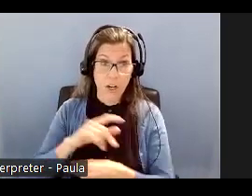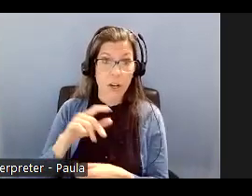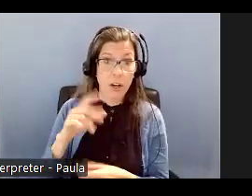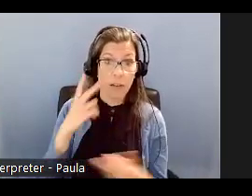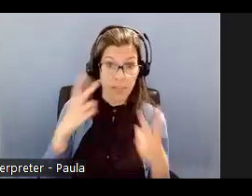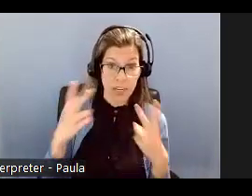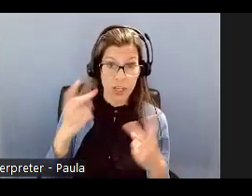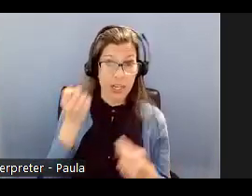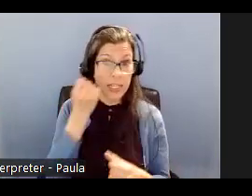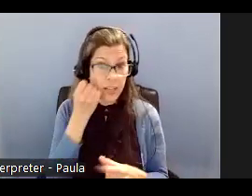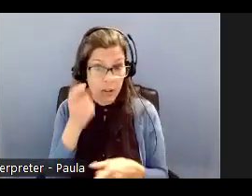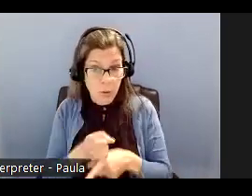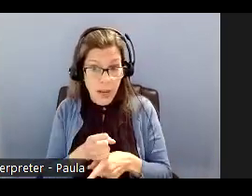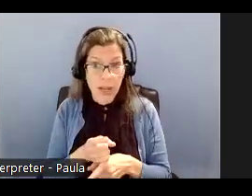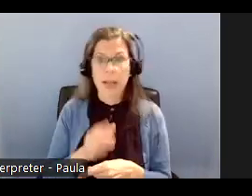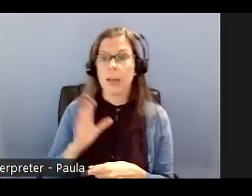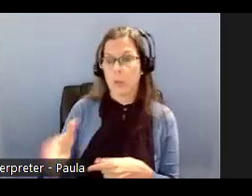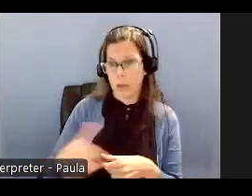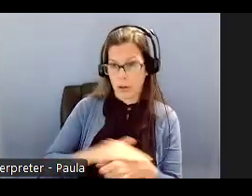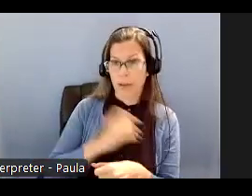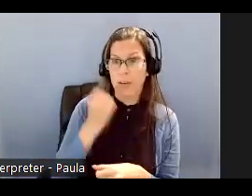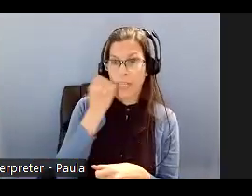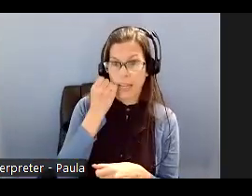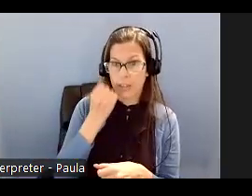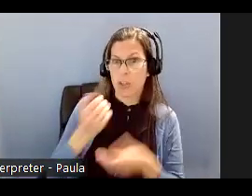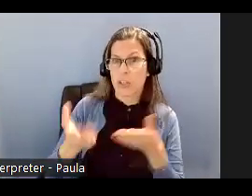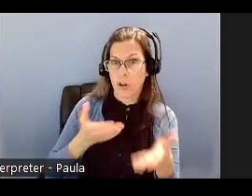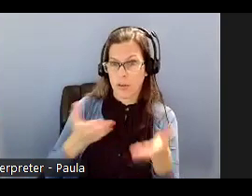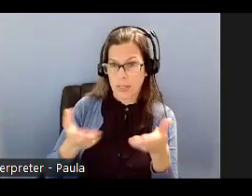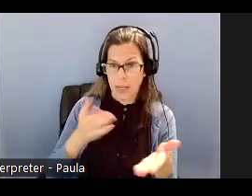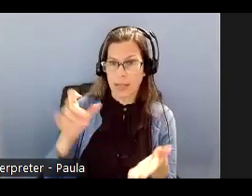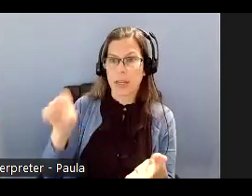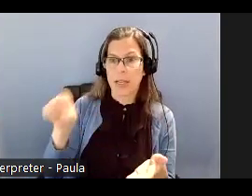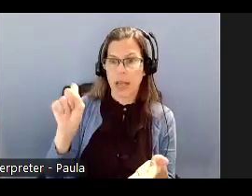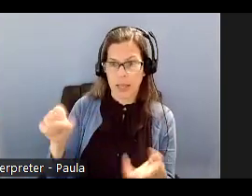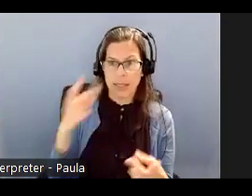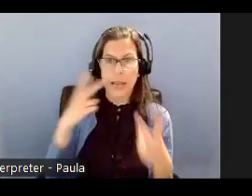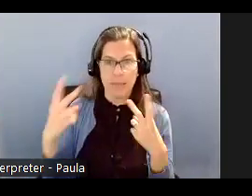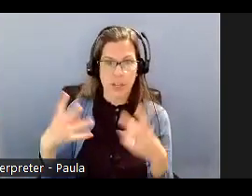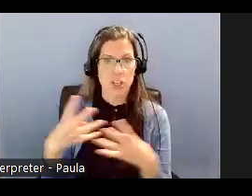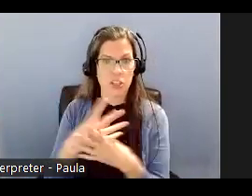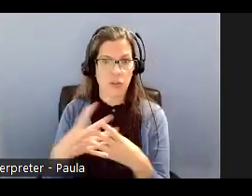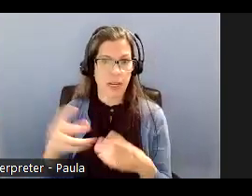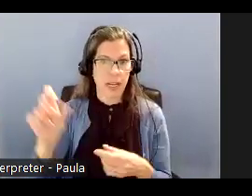So Apple Health expansion will cover dental services and vision screenings, yes.